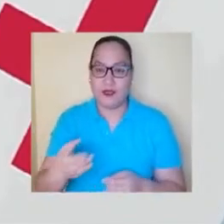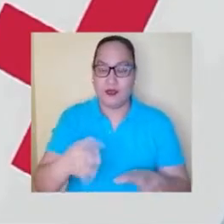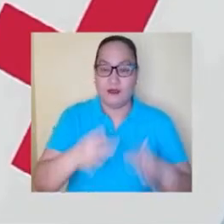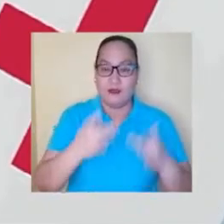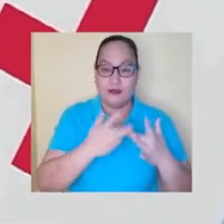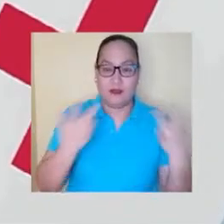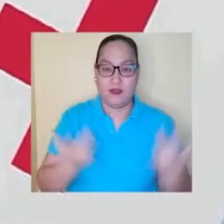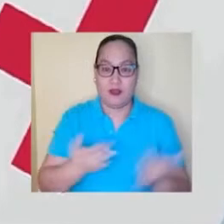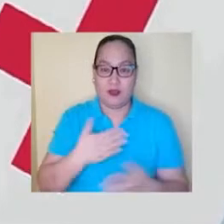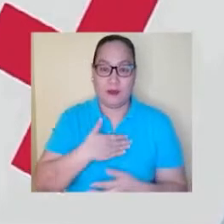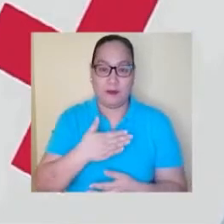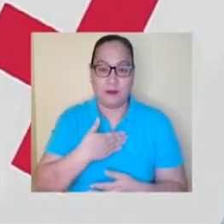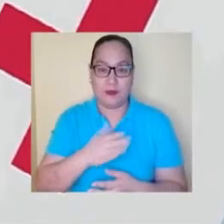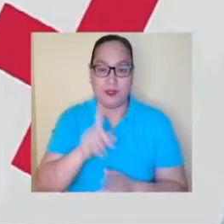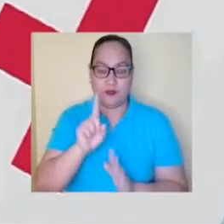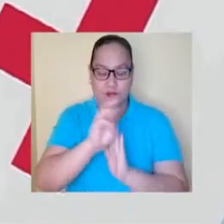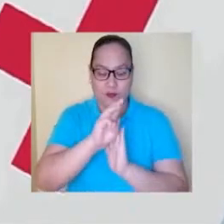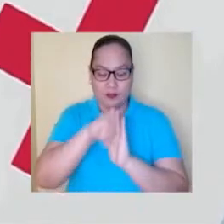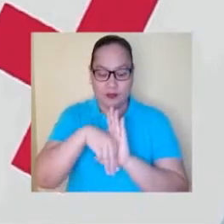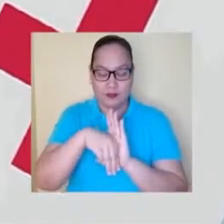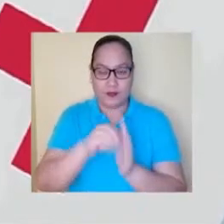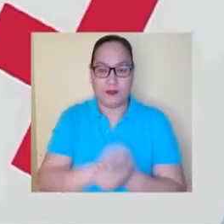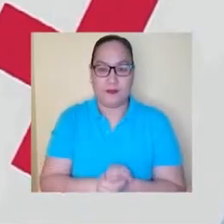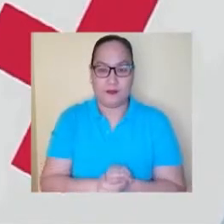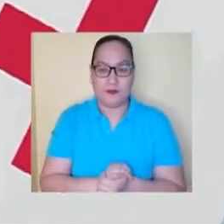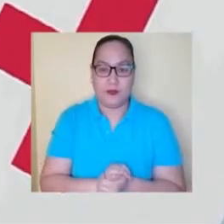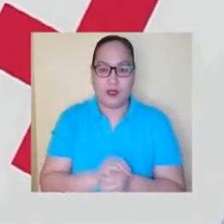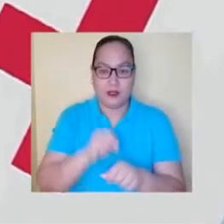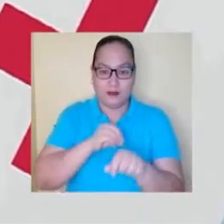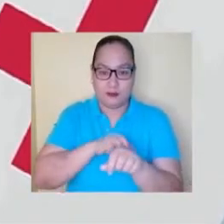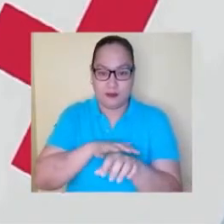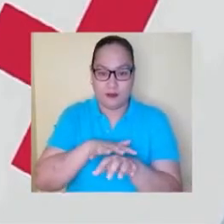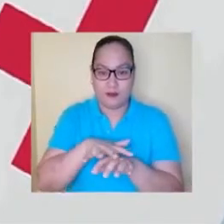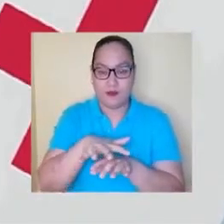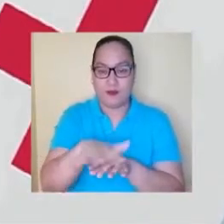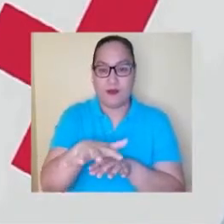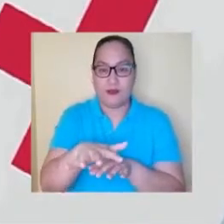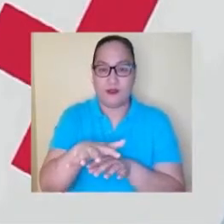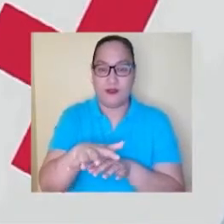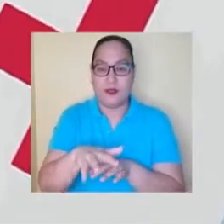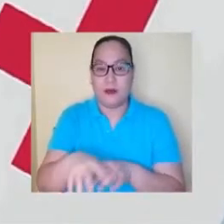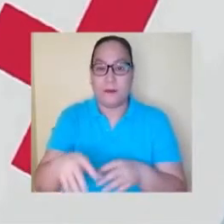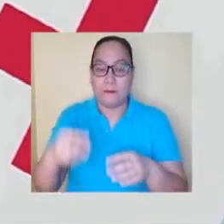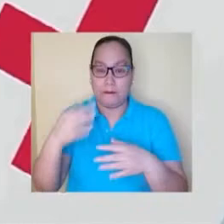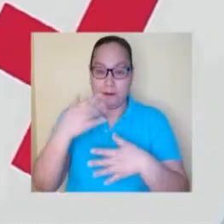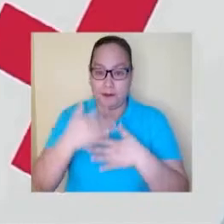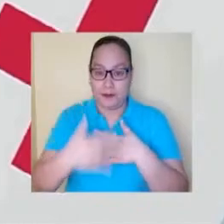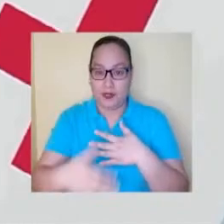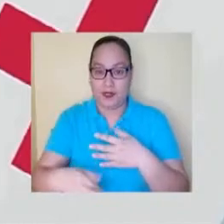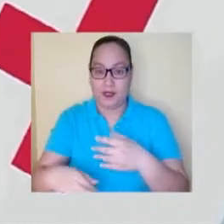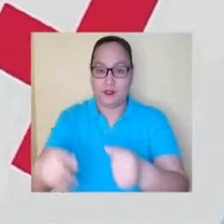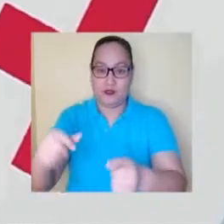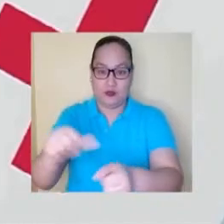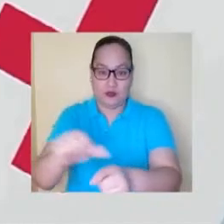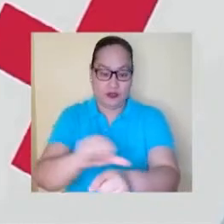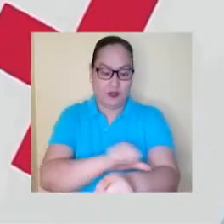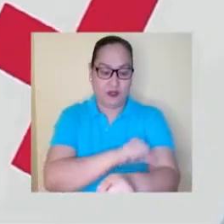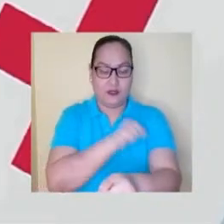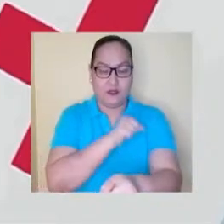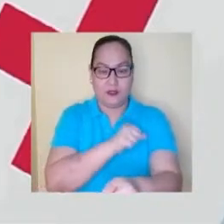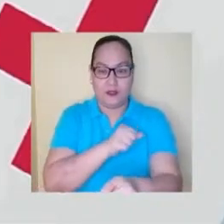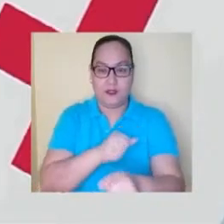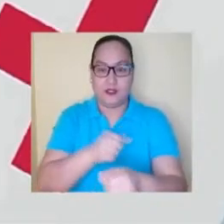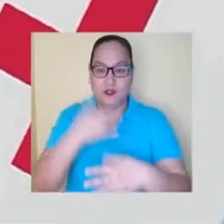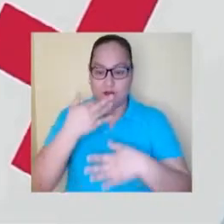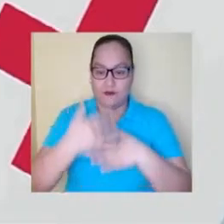minute. As the heart pushes blood through the arteries expand and contract with the flow of the blood.